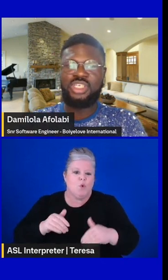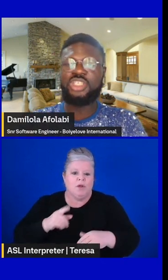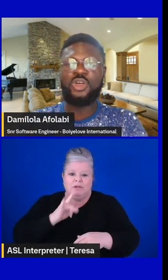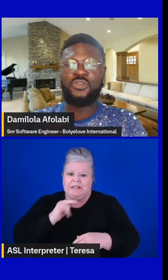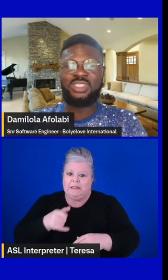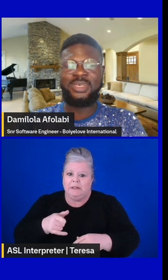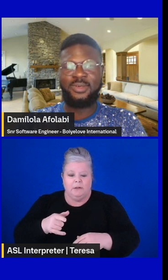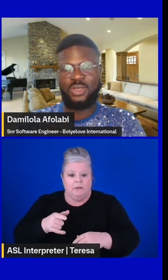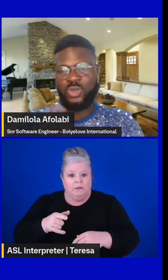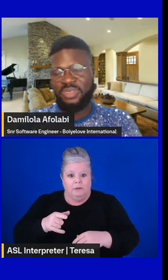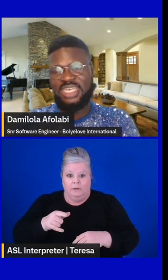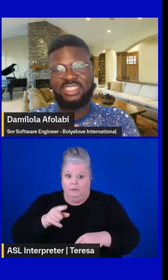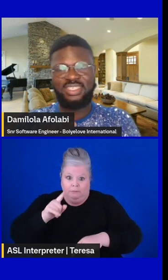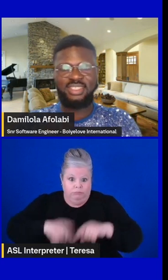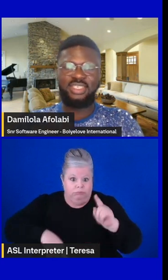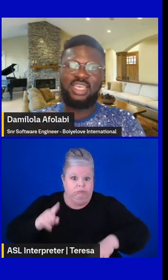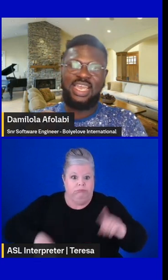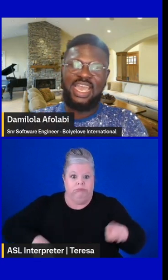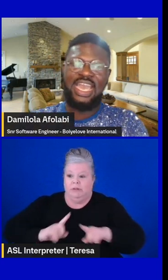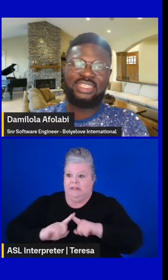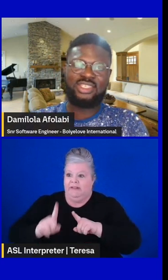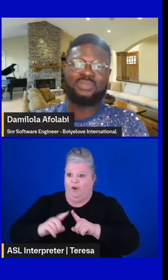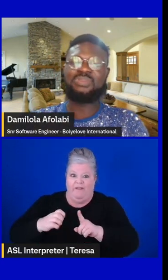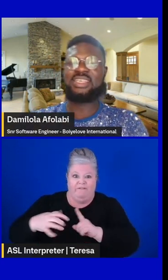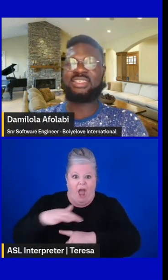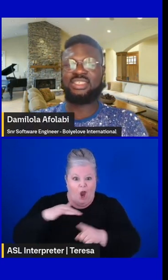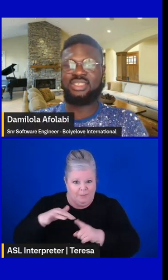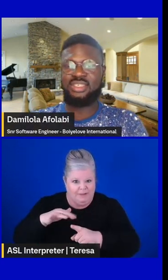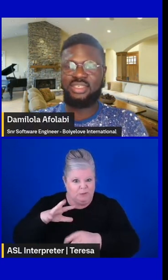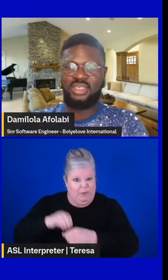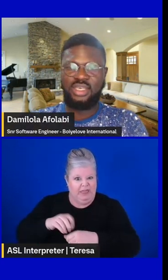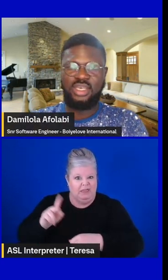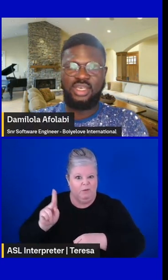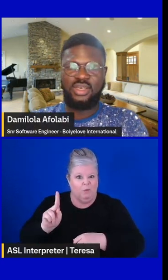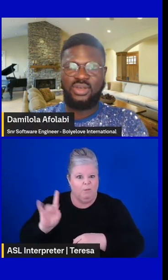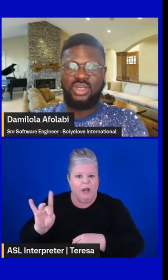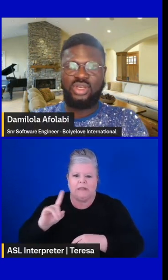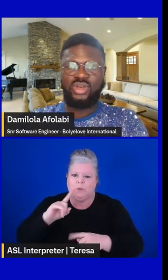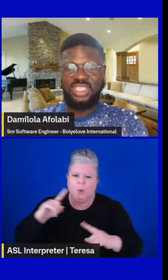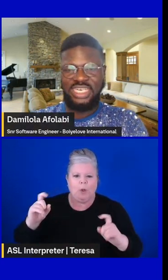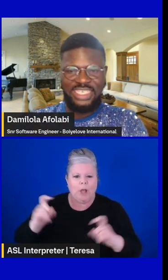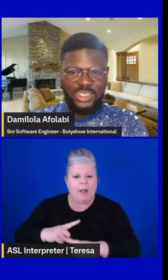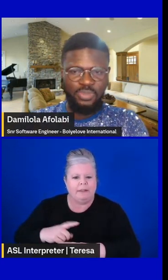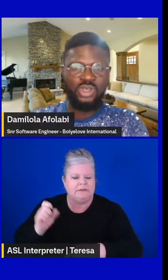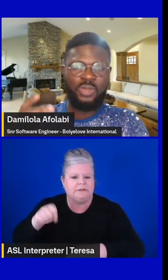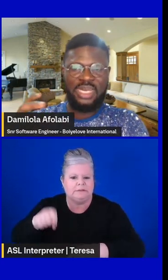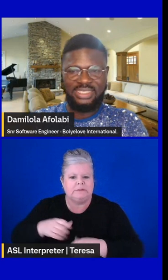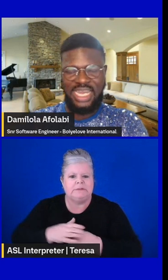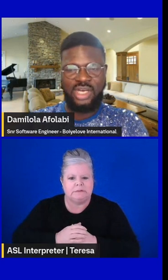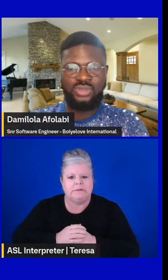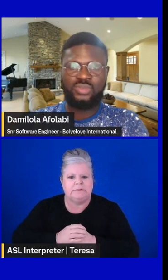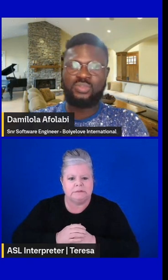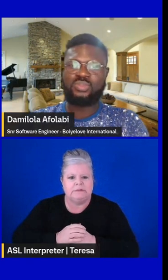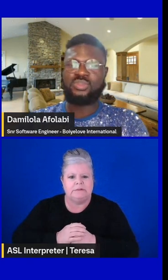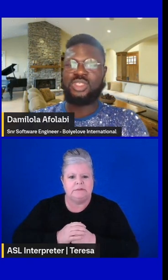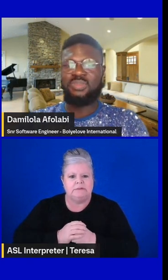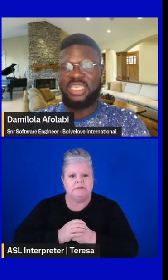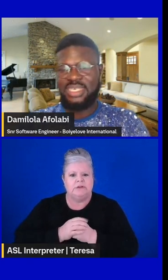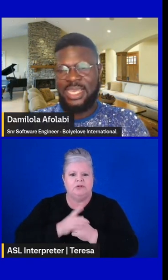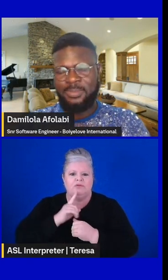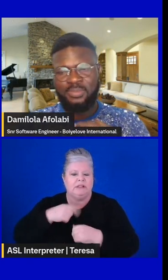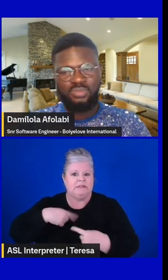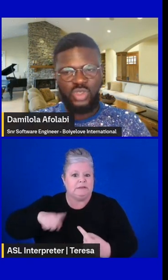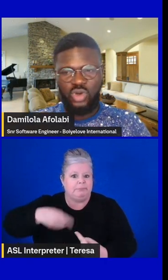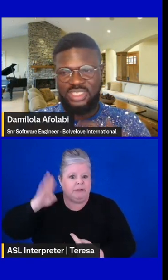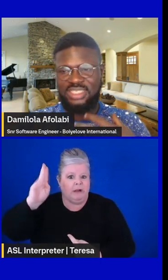ephemeral nature of Kubernetes adds complexities. Containers are spun up and down,